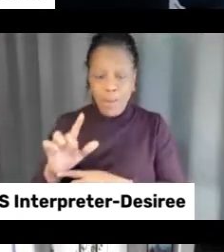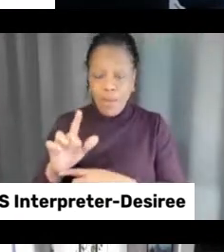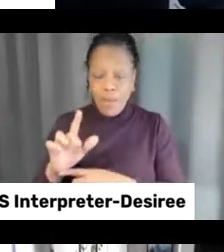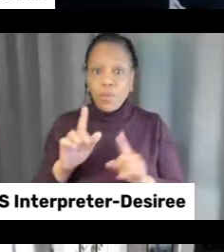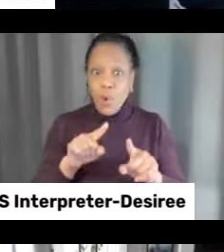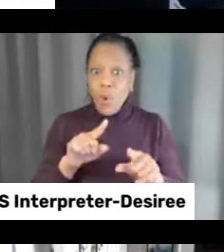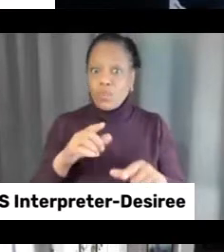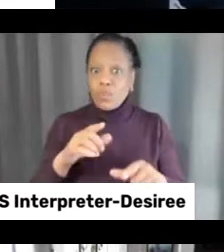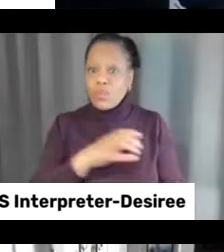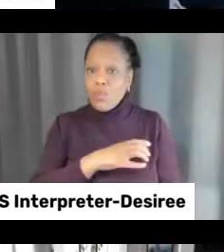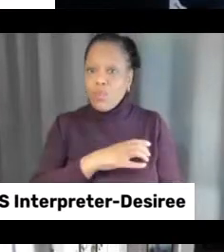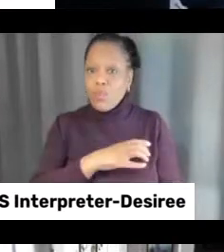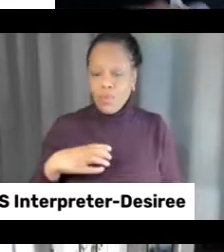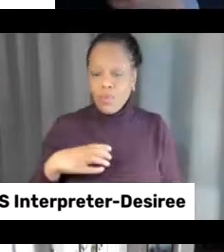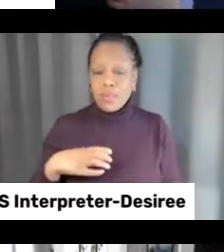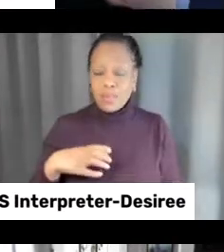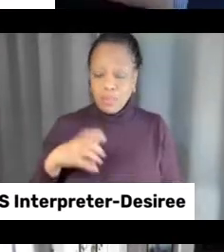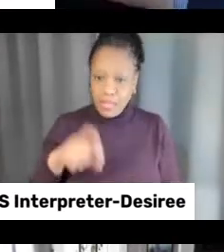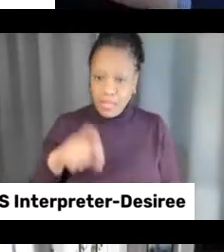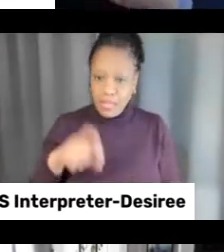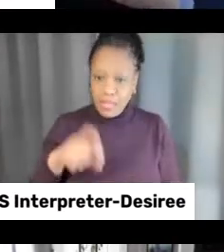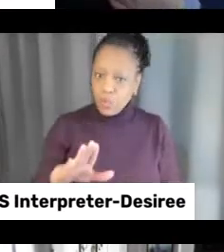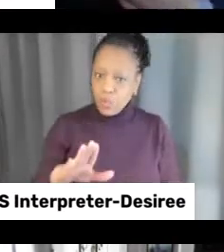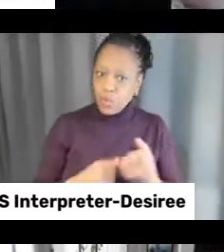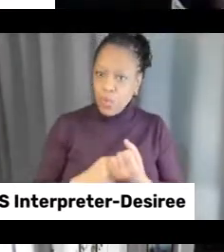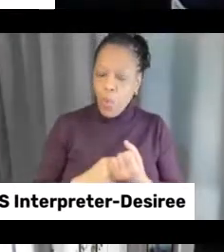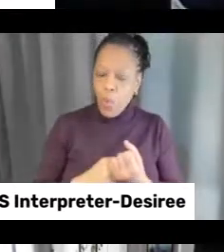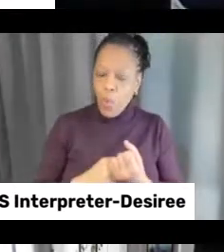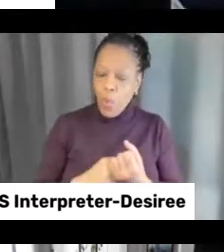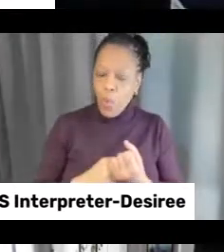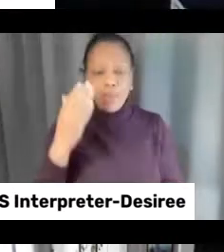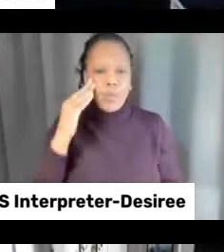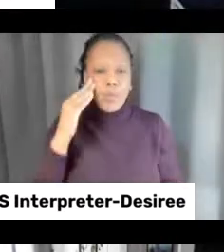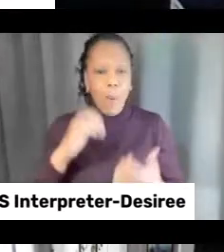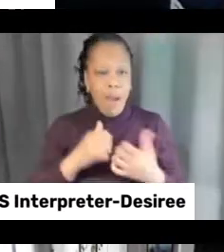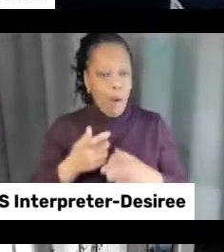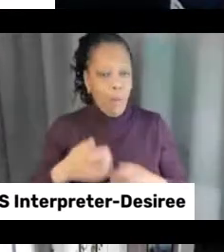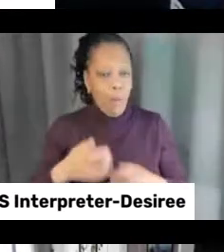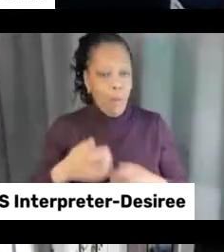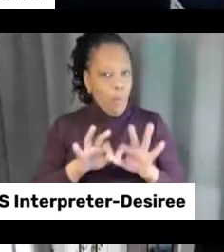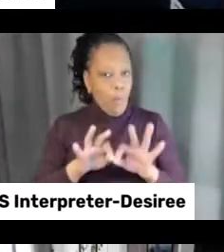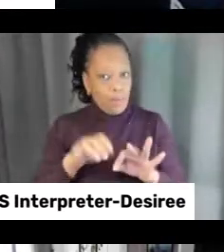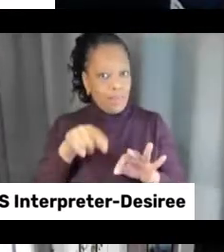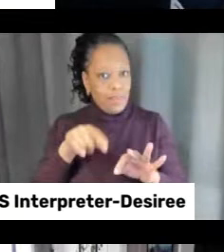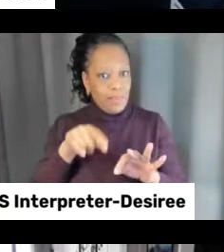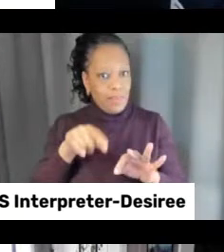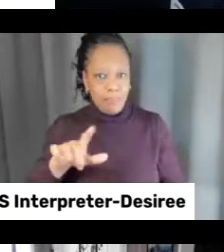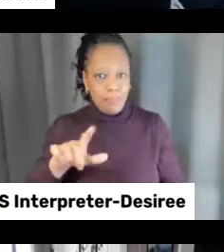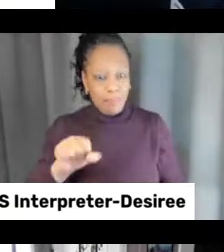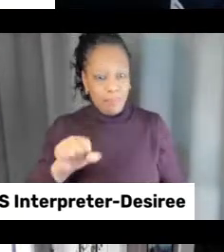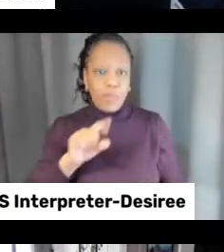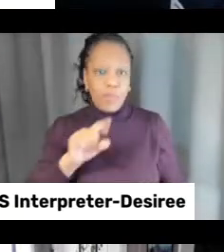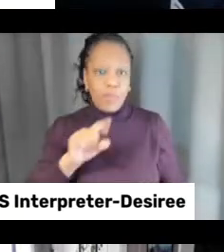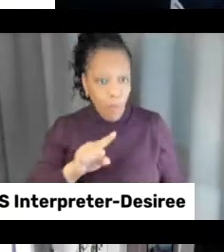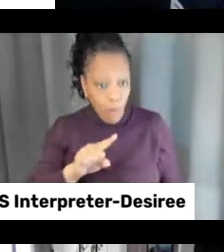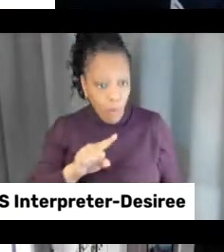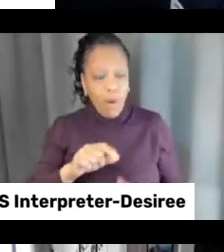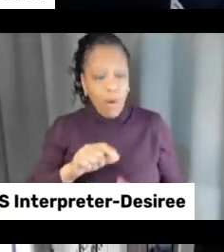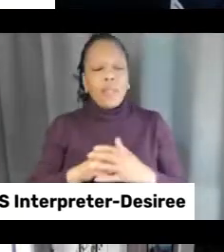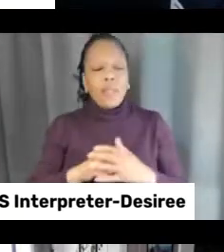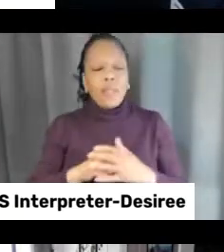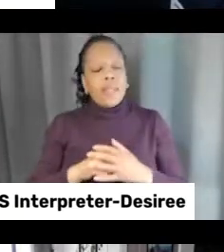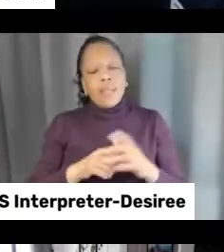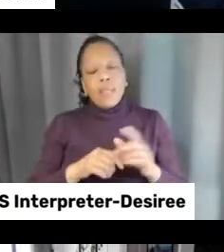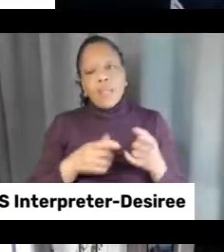these issues are and that Congress stands up for sustainable ag, local food, and more. And during that